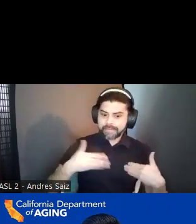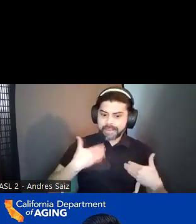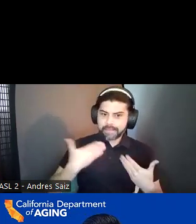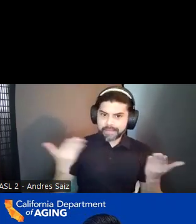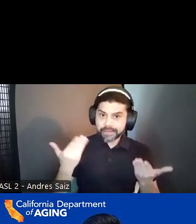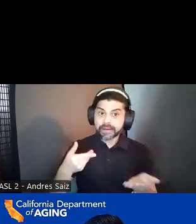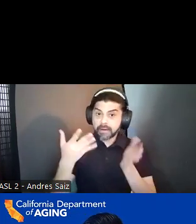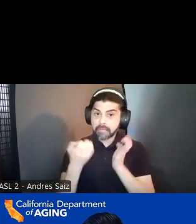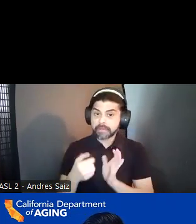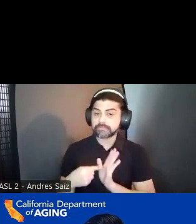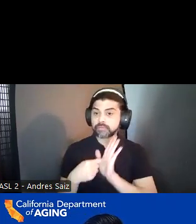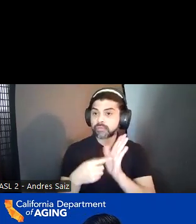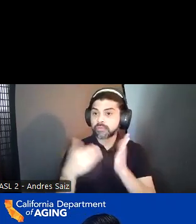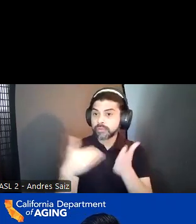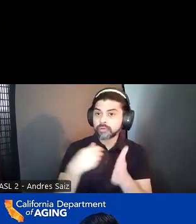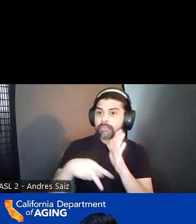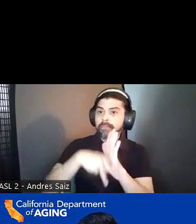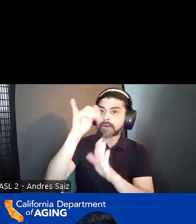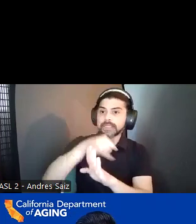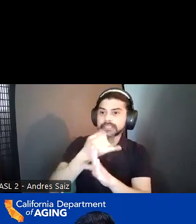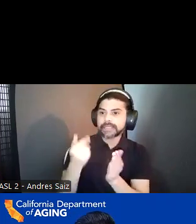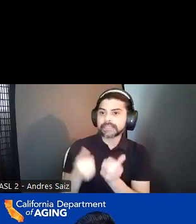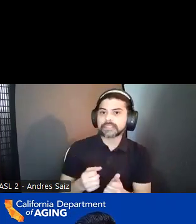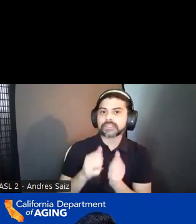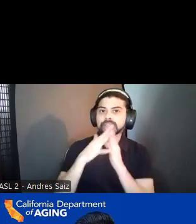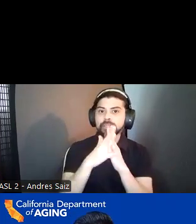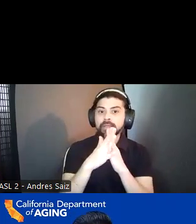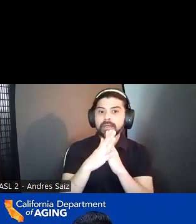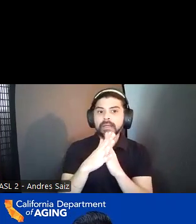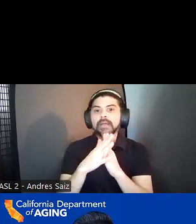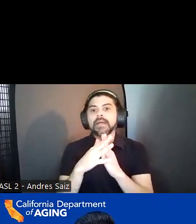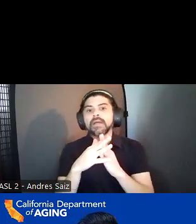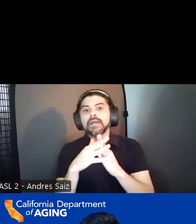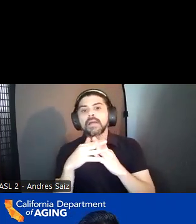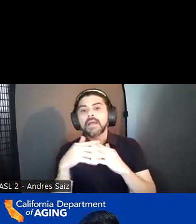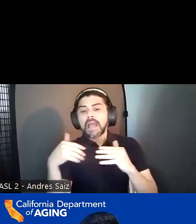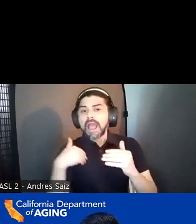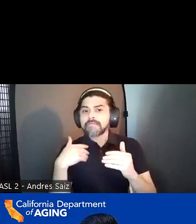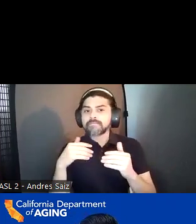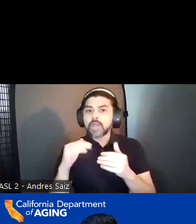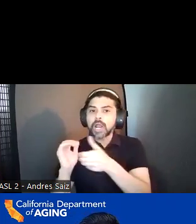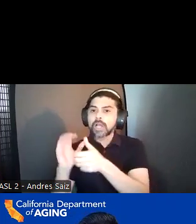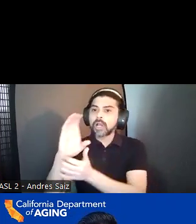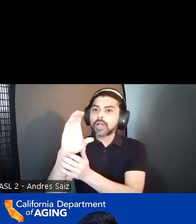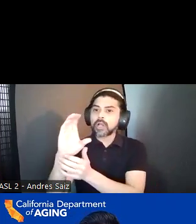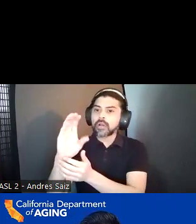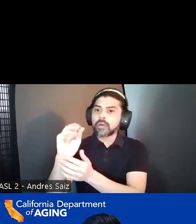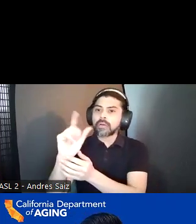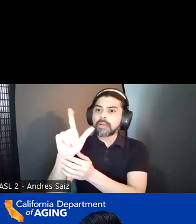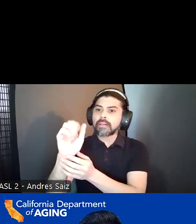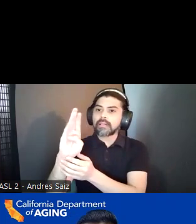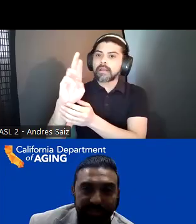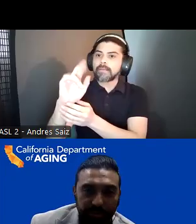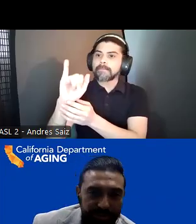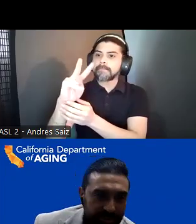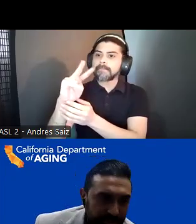midpoint evaluation. I'm joined by Miranda Kunkel and Lori Peterson from Collaborative Consulting, who we're partnering with on this effort. Miranda, Lori, and